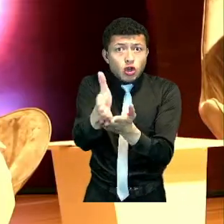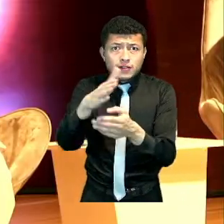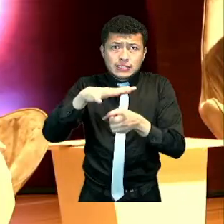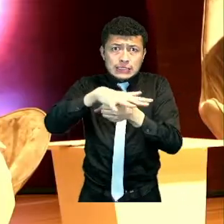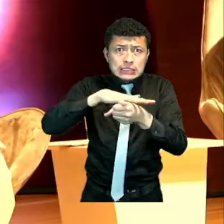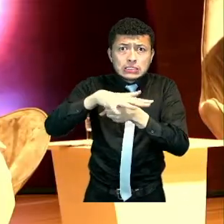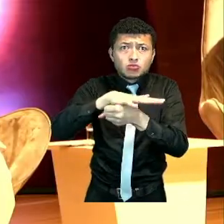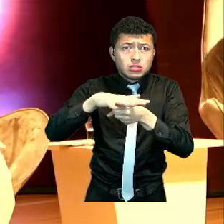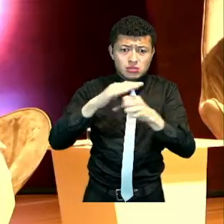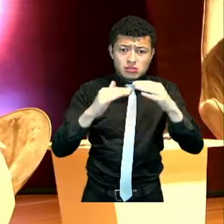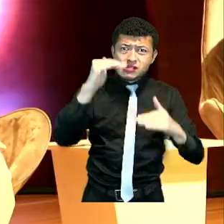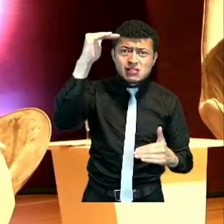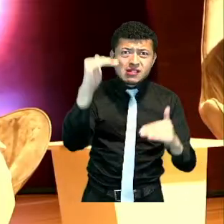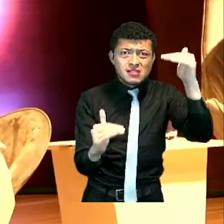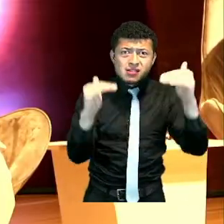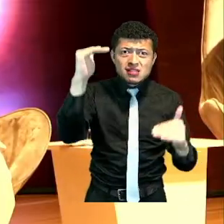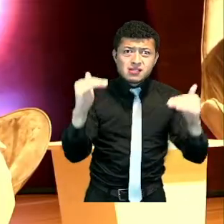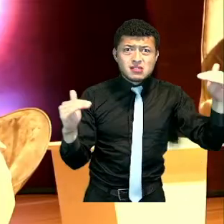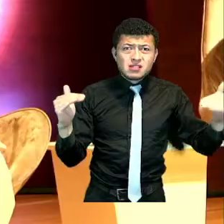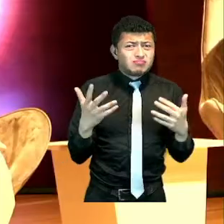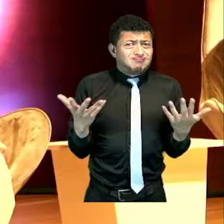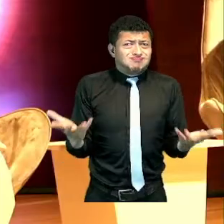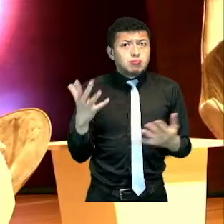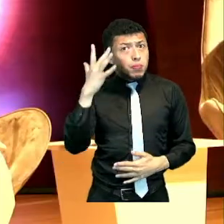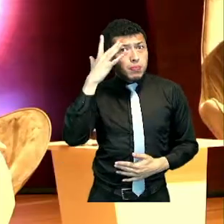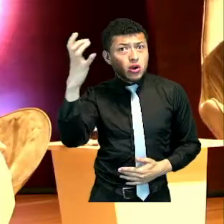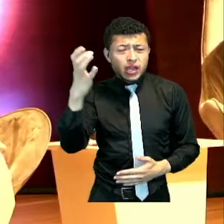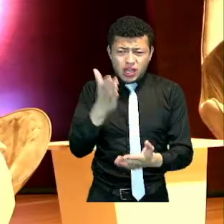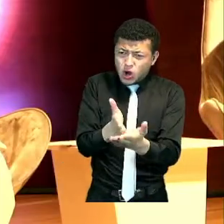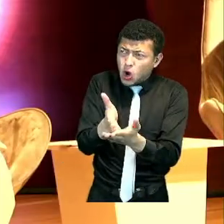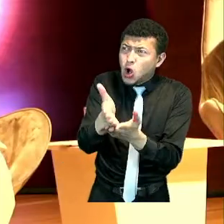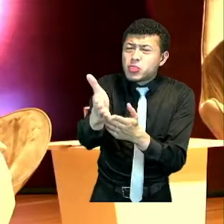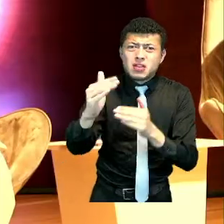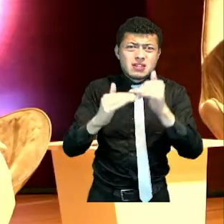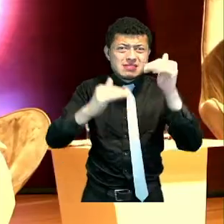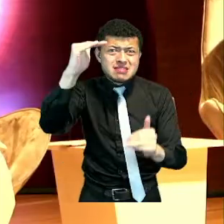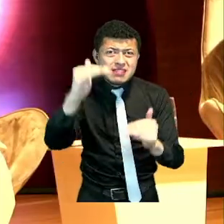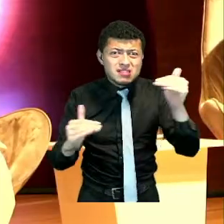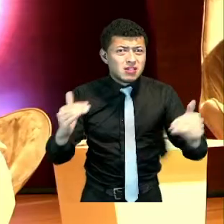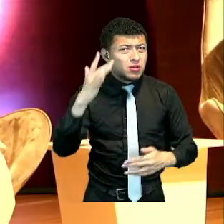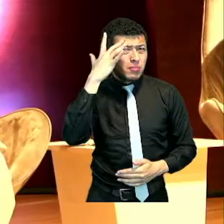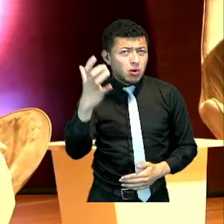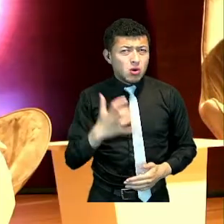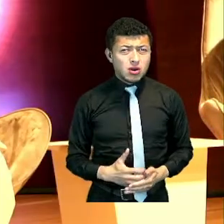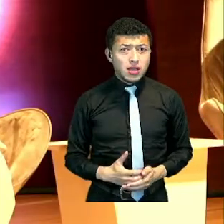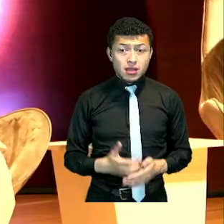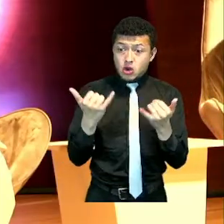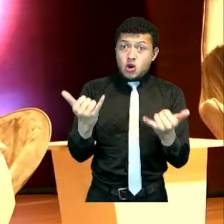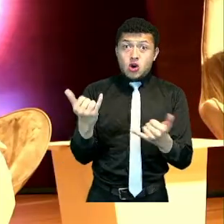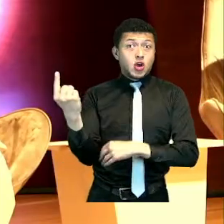the resistance is about. This is what an international day of this nature is